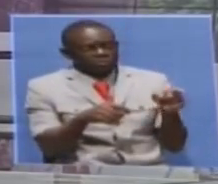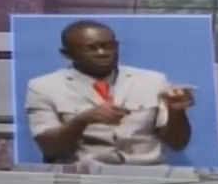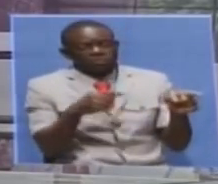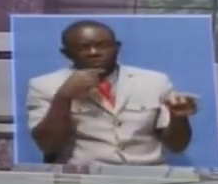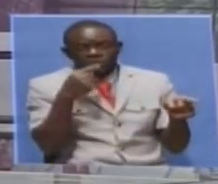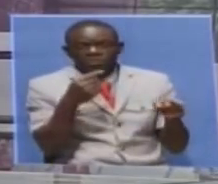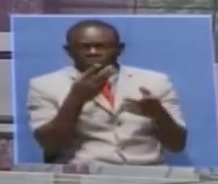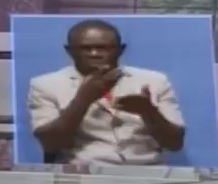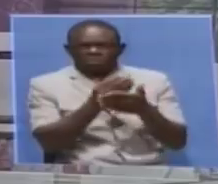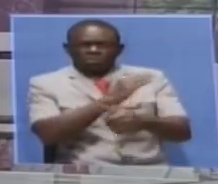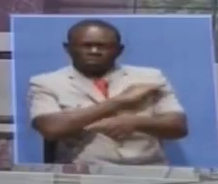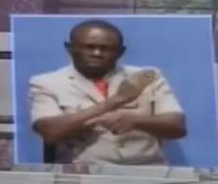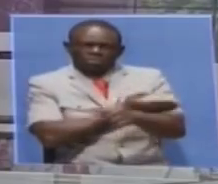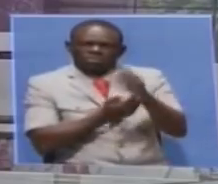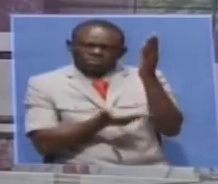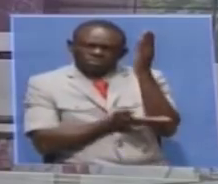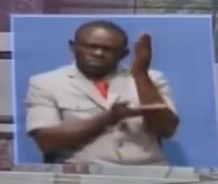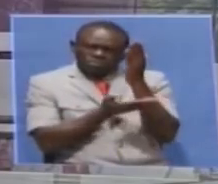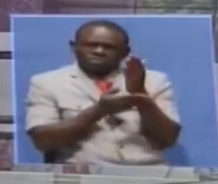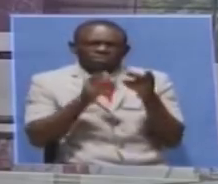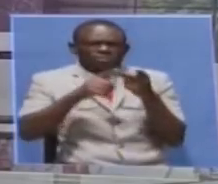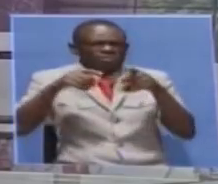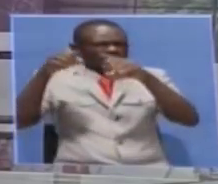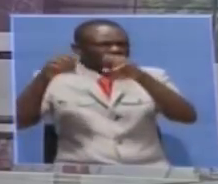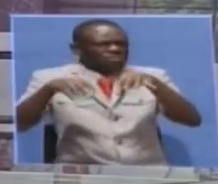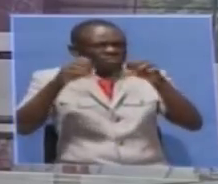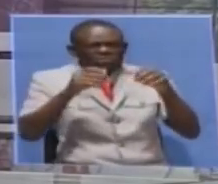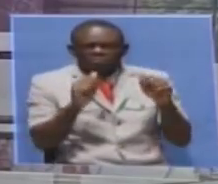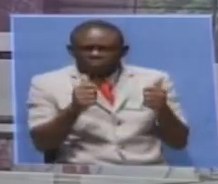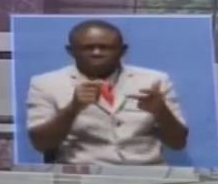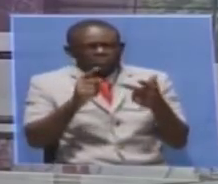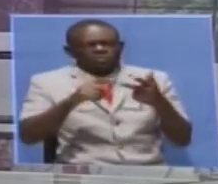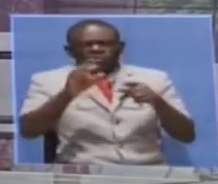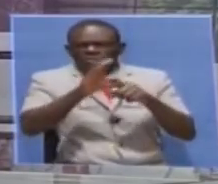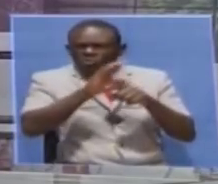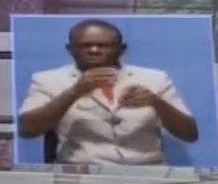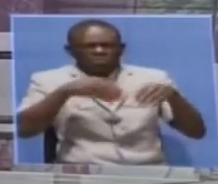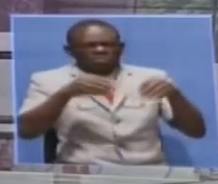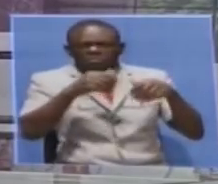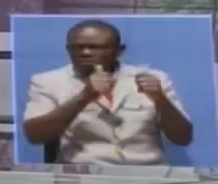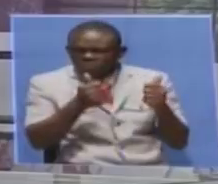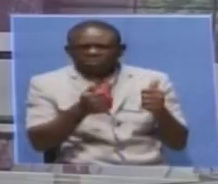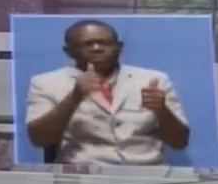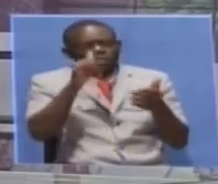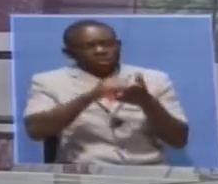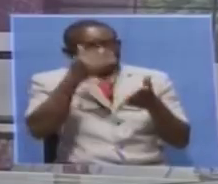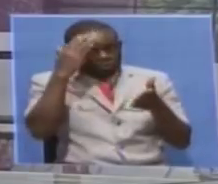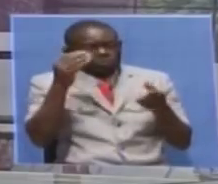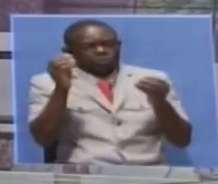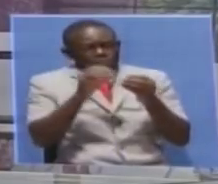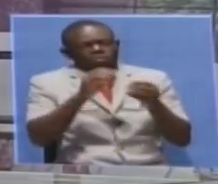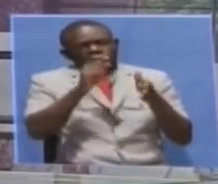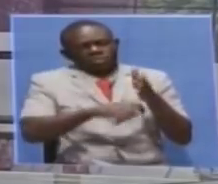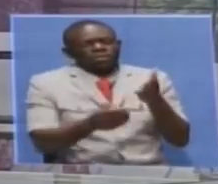inflation, electricity supply, the price of copper on the international market, among others, also contributed to the sustained revenue performance